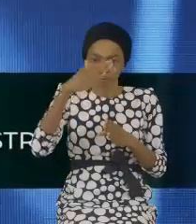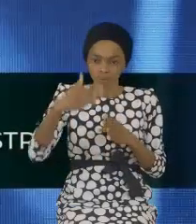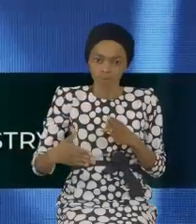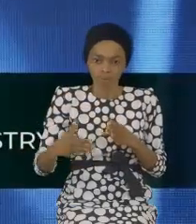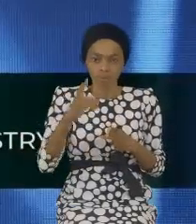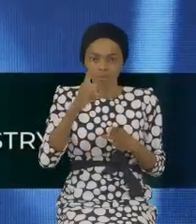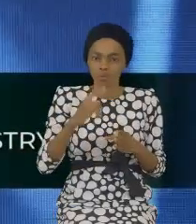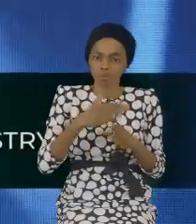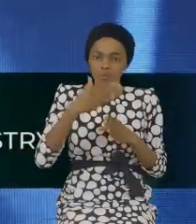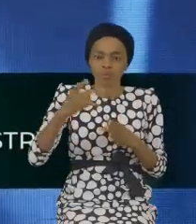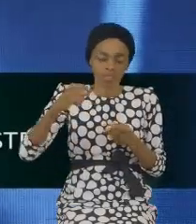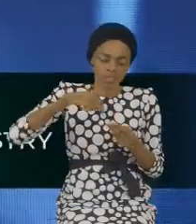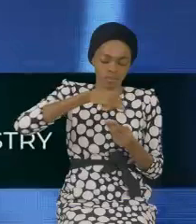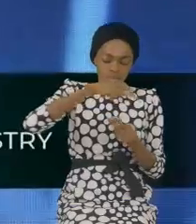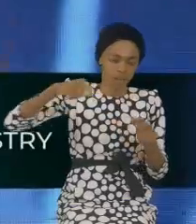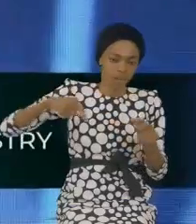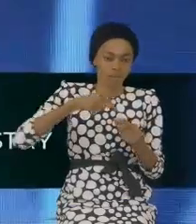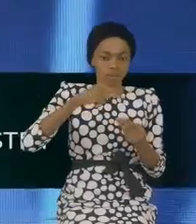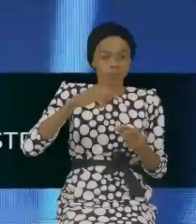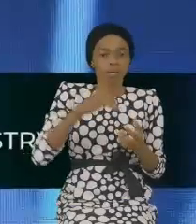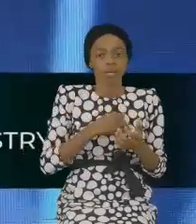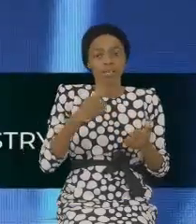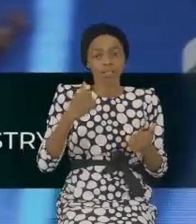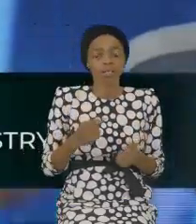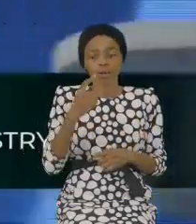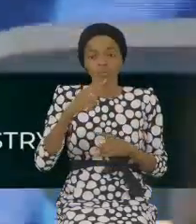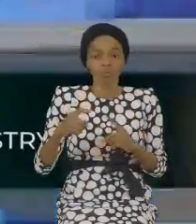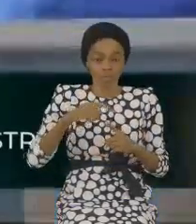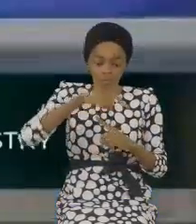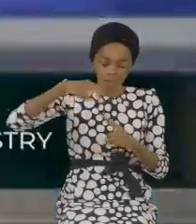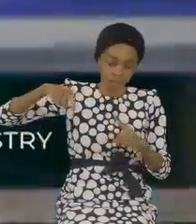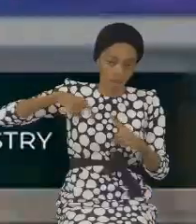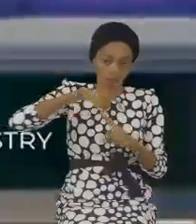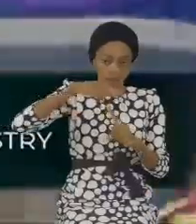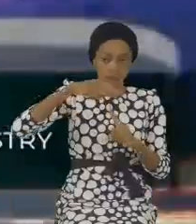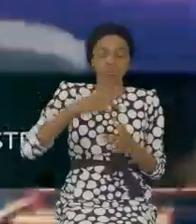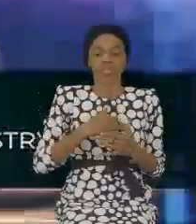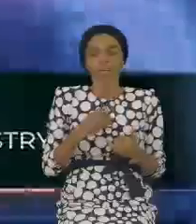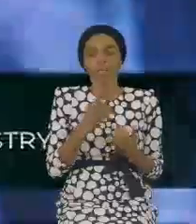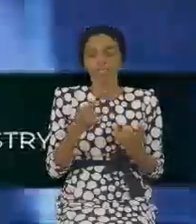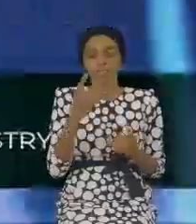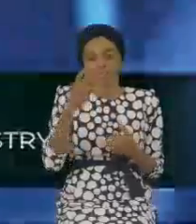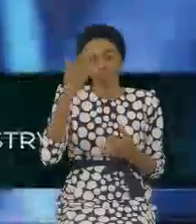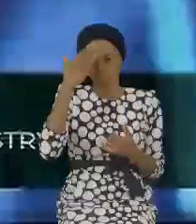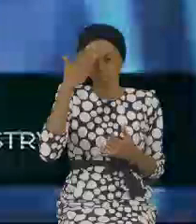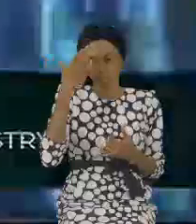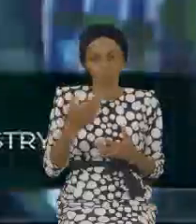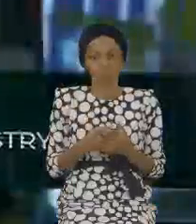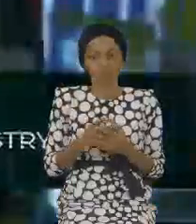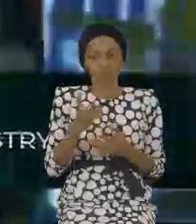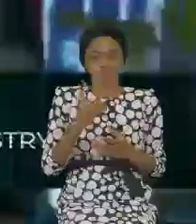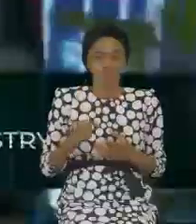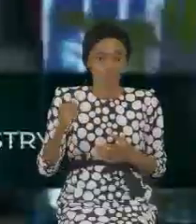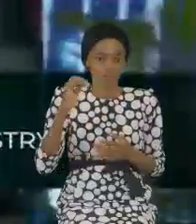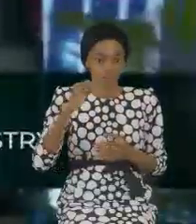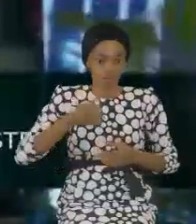the circle. And when we talk of a cycle, you know my motorcycle and you know the